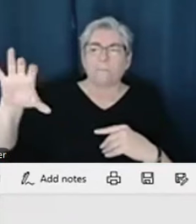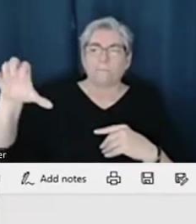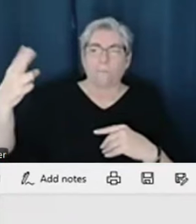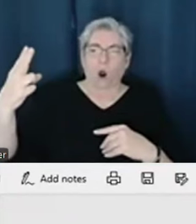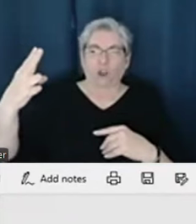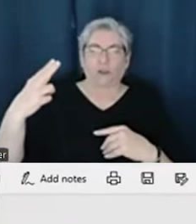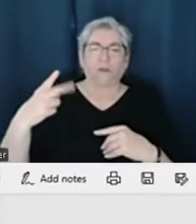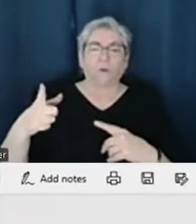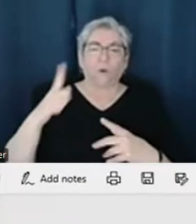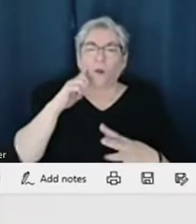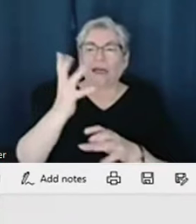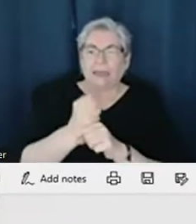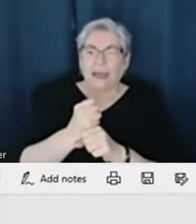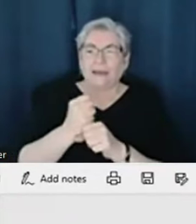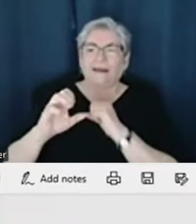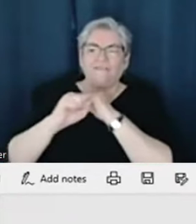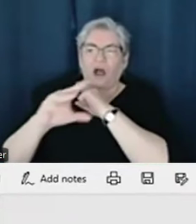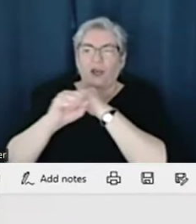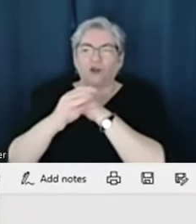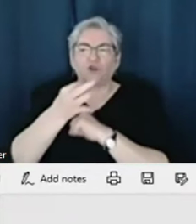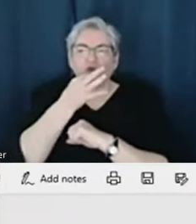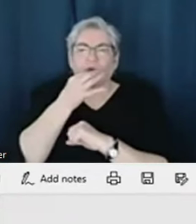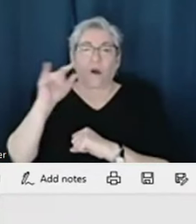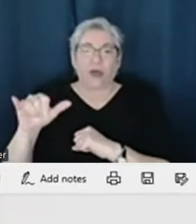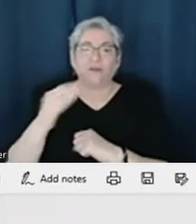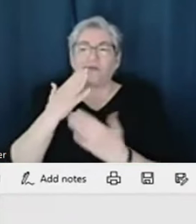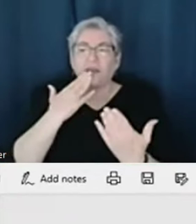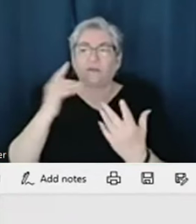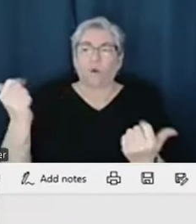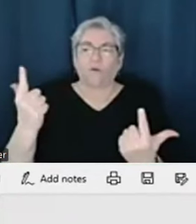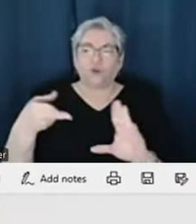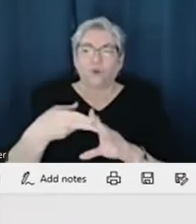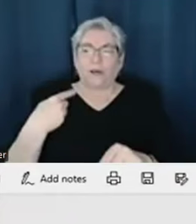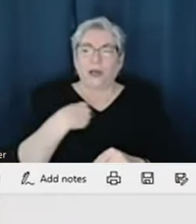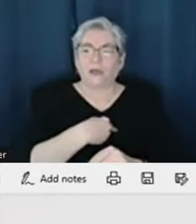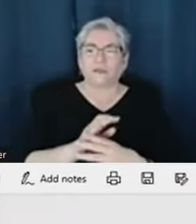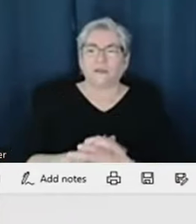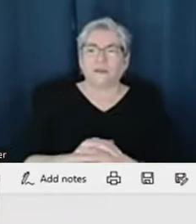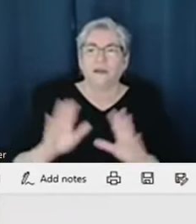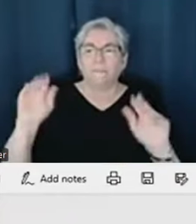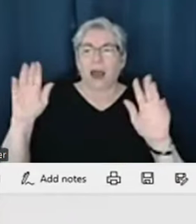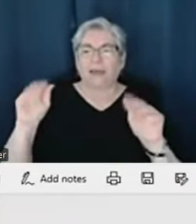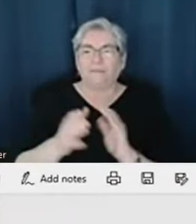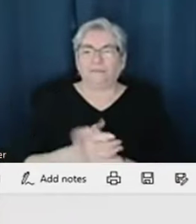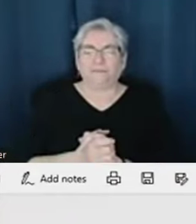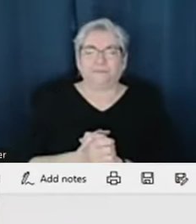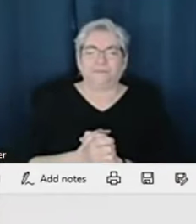flyers shortly on that. So thank you all for joining us. Bye. Bye-bye. Take care, everybody.